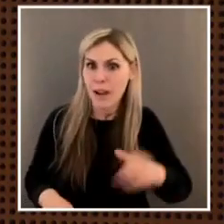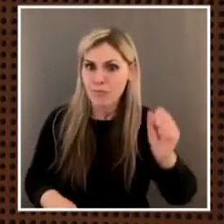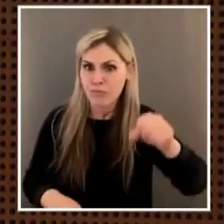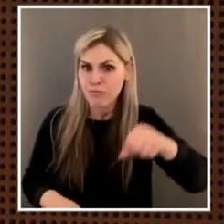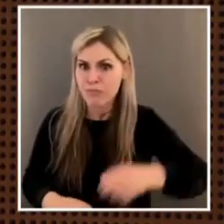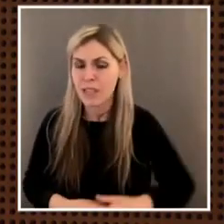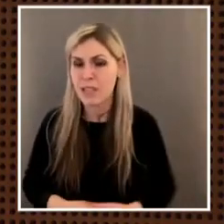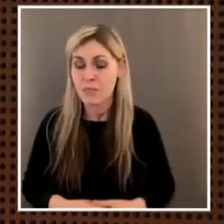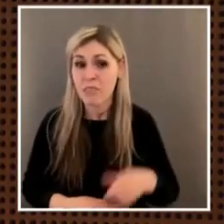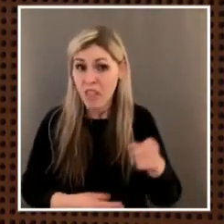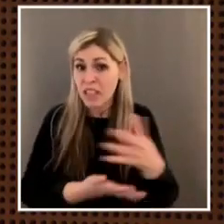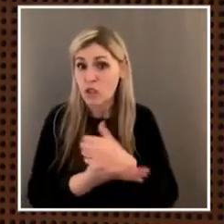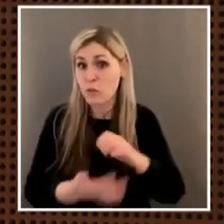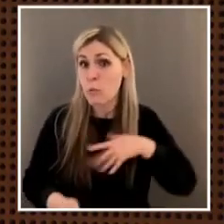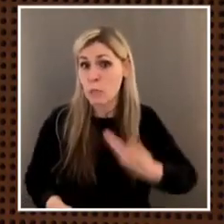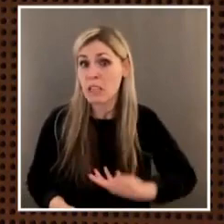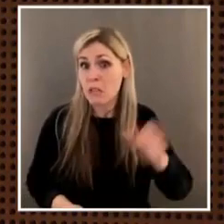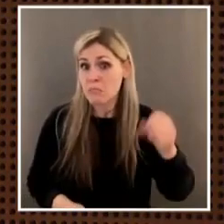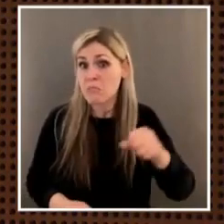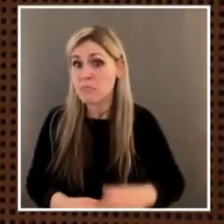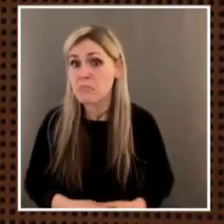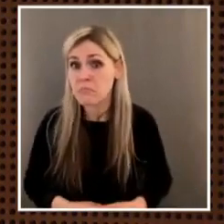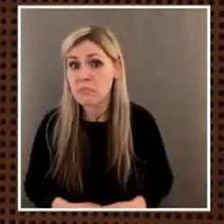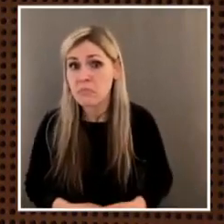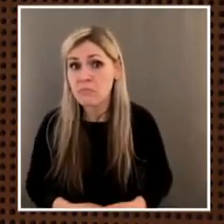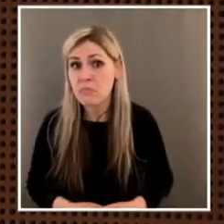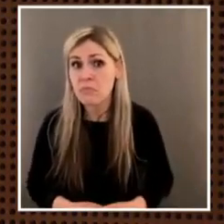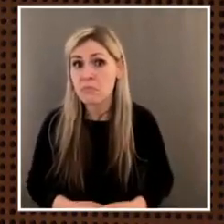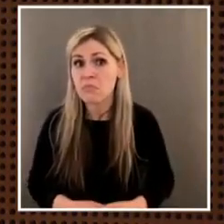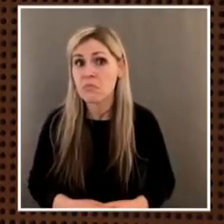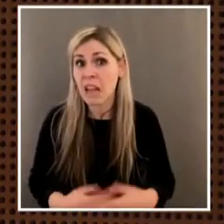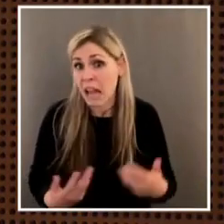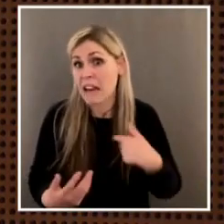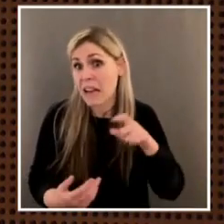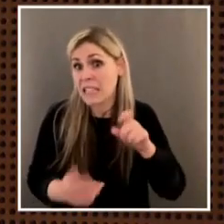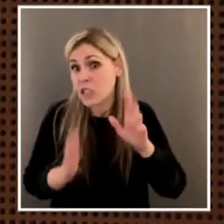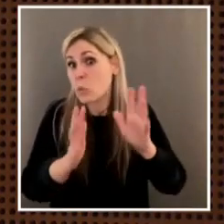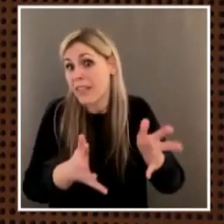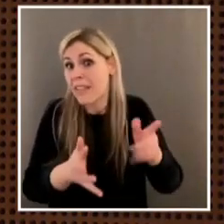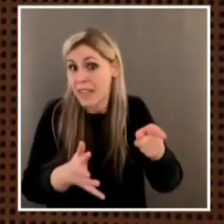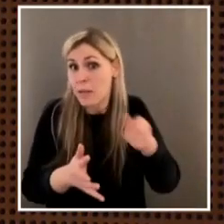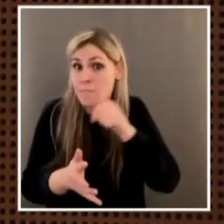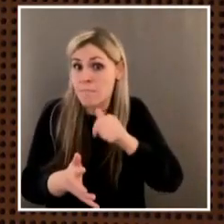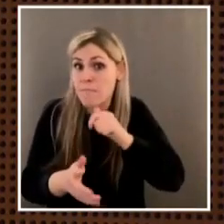And they deserved to be upset. And I needed to let them deal with their upsetness.